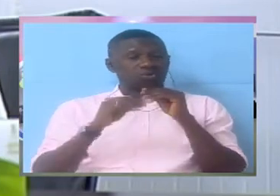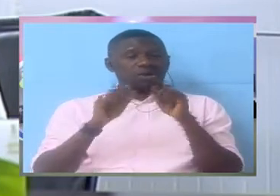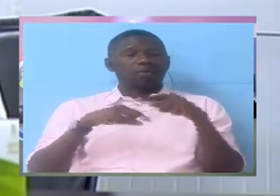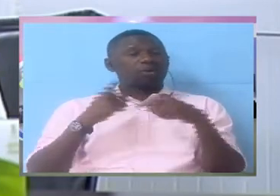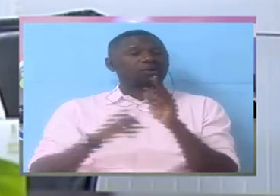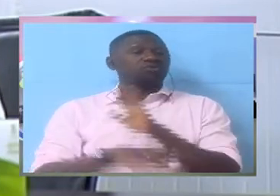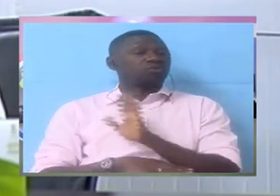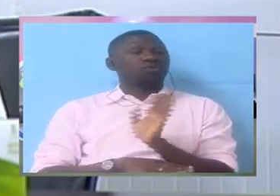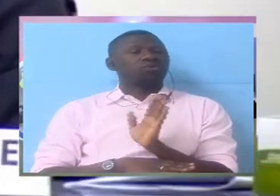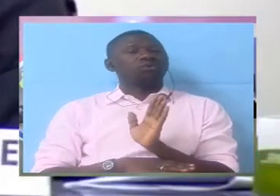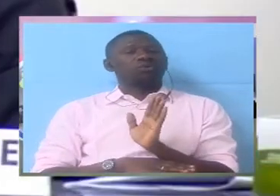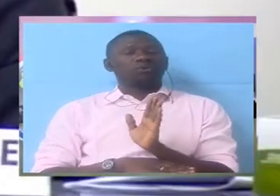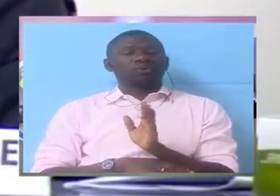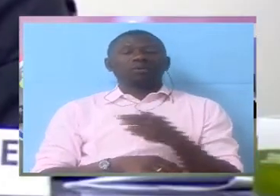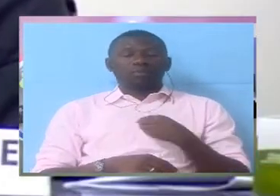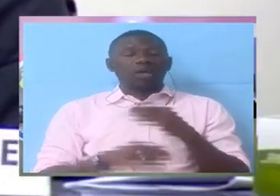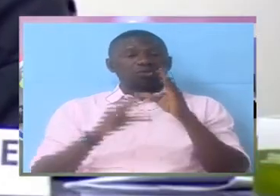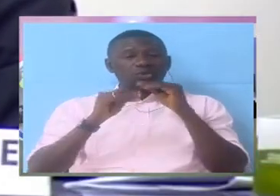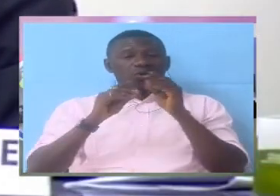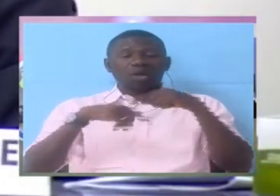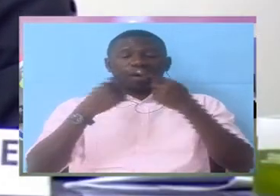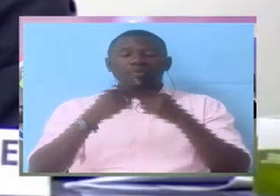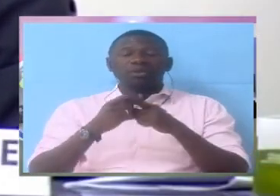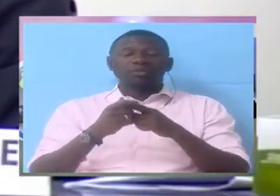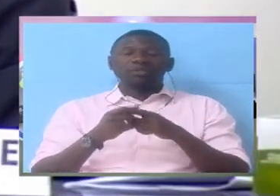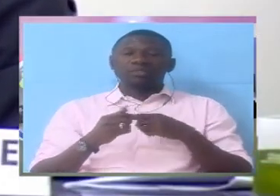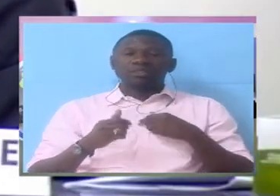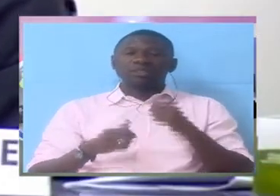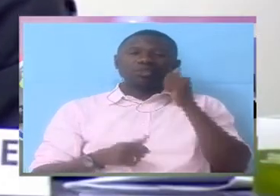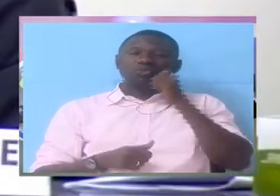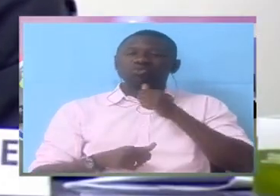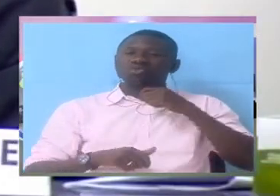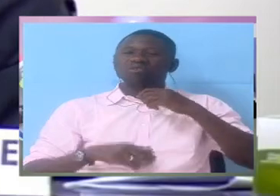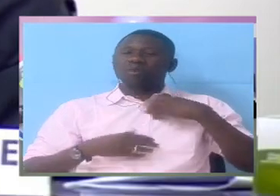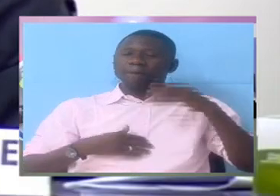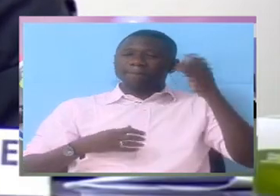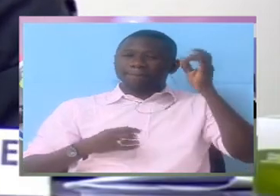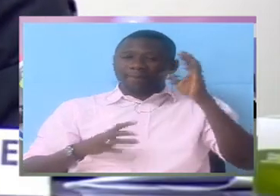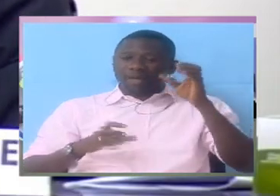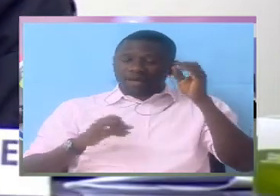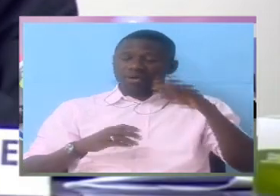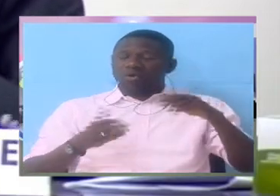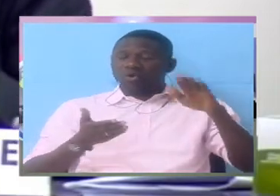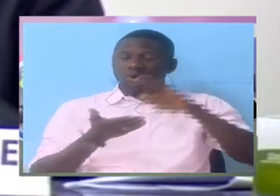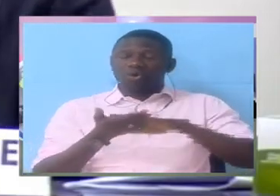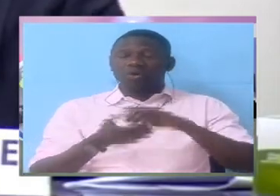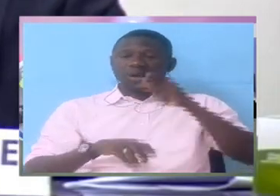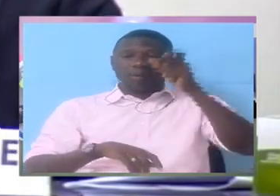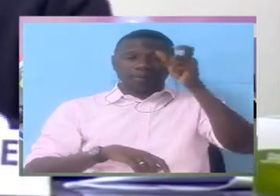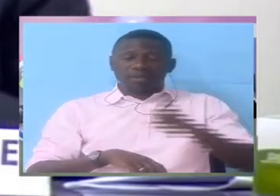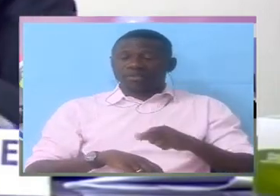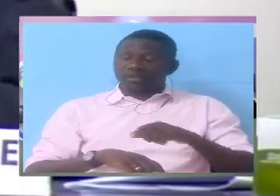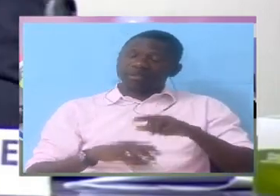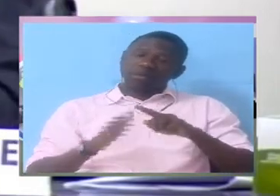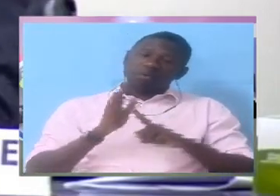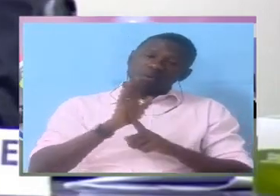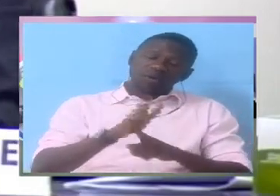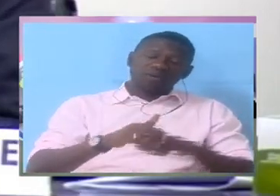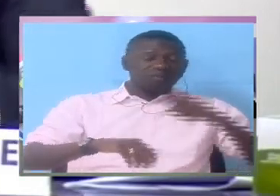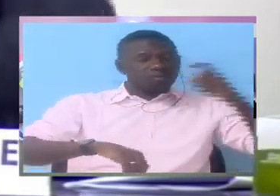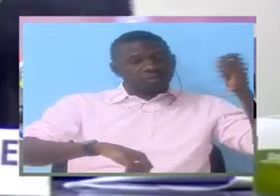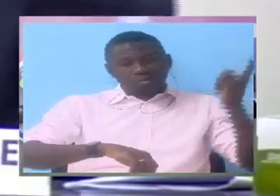I am talking about the infliction of pain on a person, either as a punishment or to